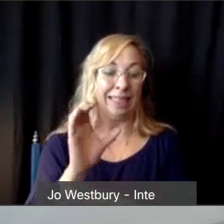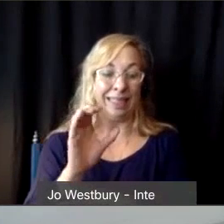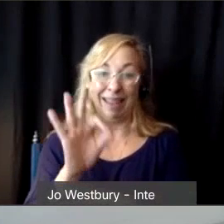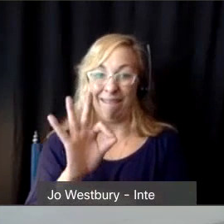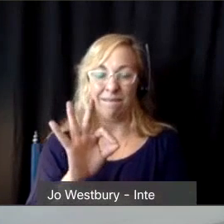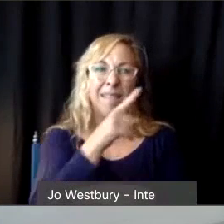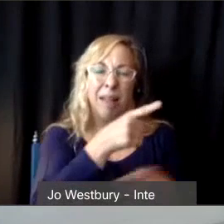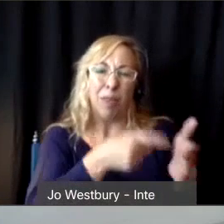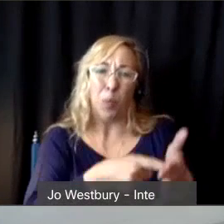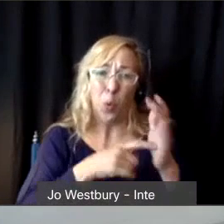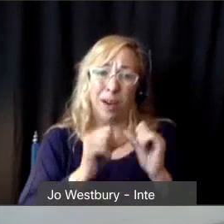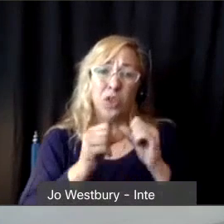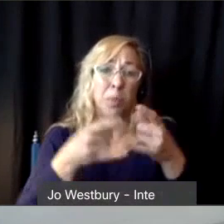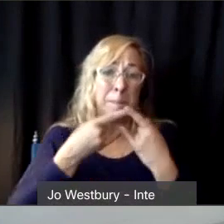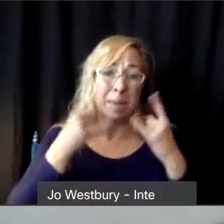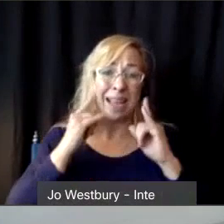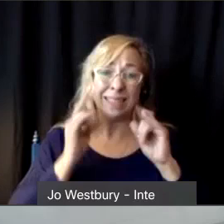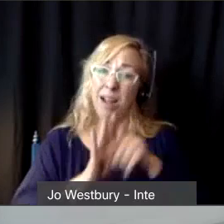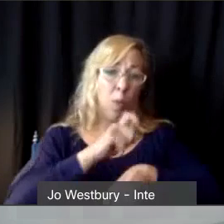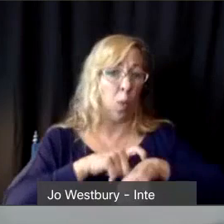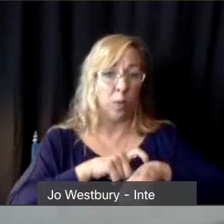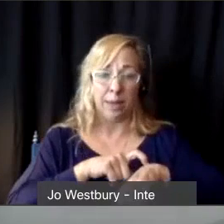well, keeping in mind that